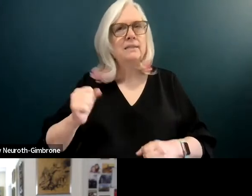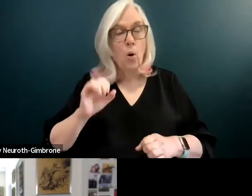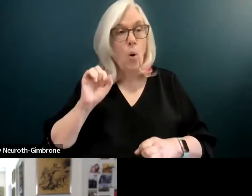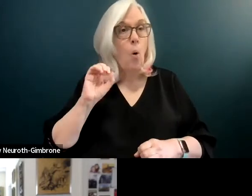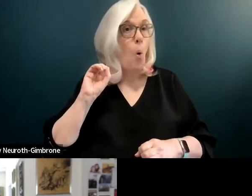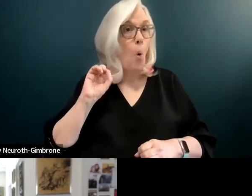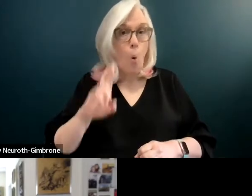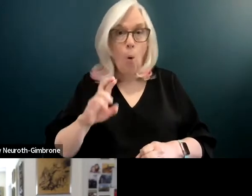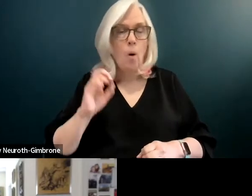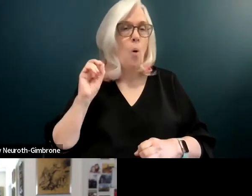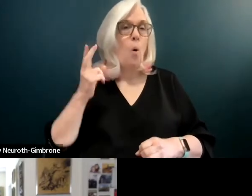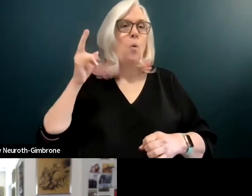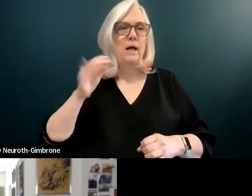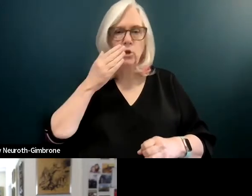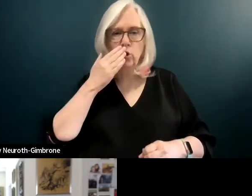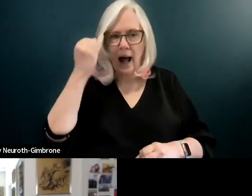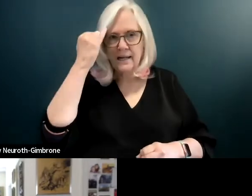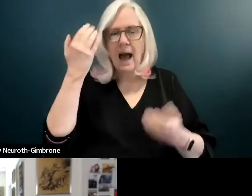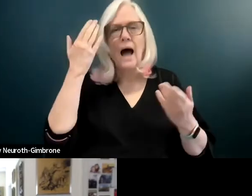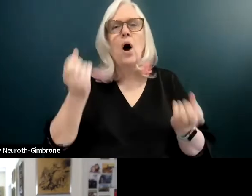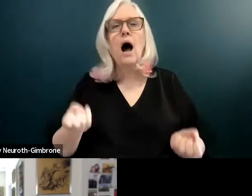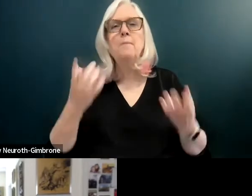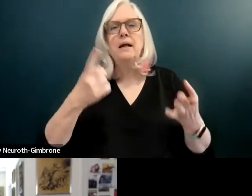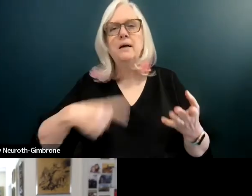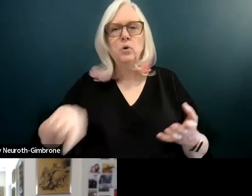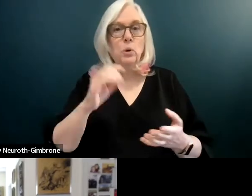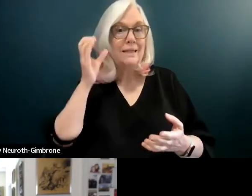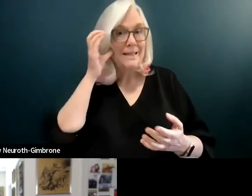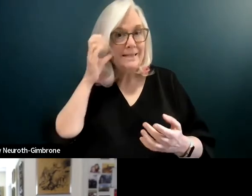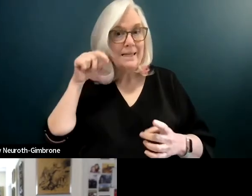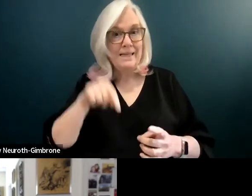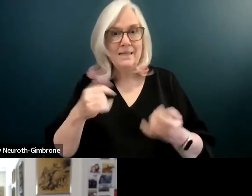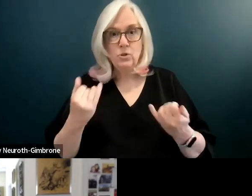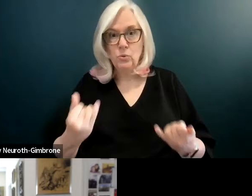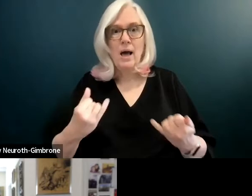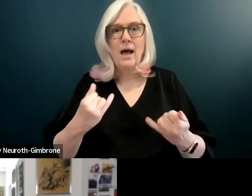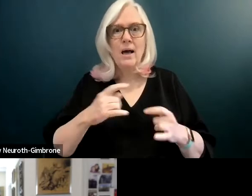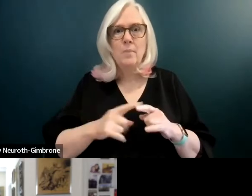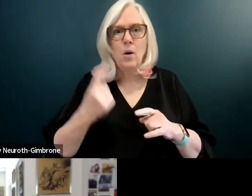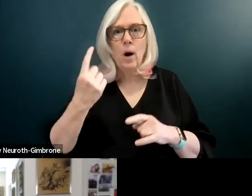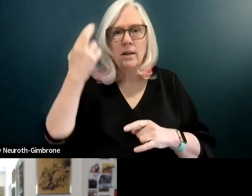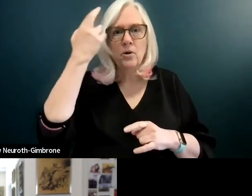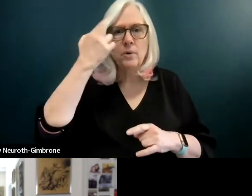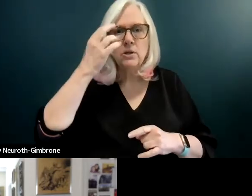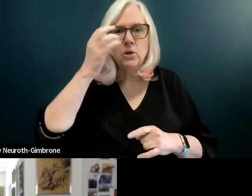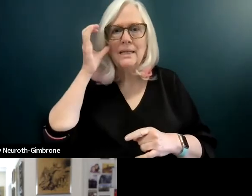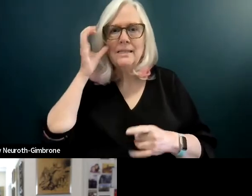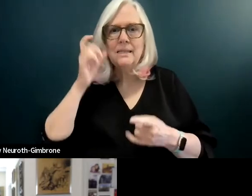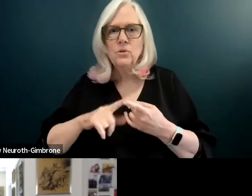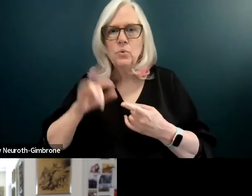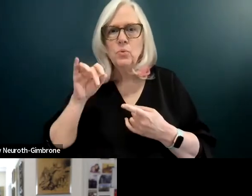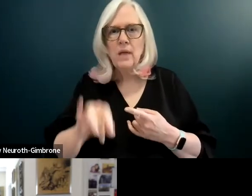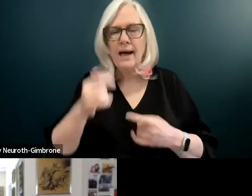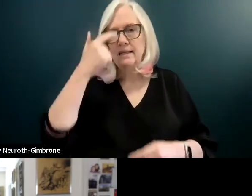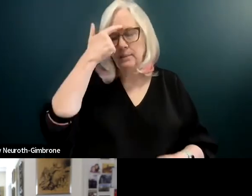But, I don't know how many of you listening to this today, but I'm sure one of the reasons you're listening to this is